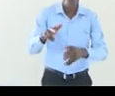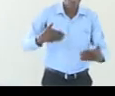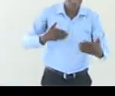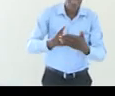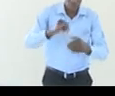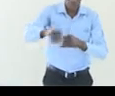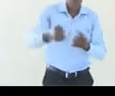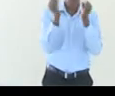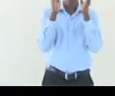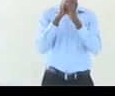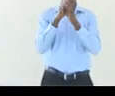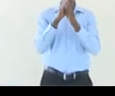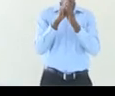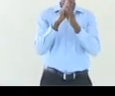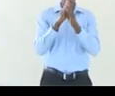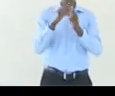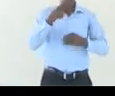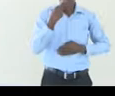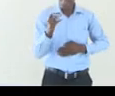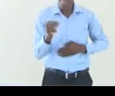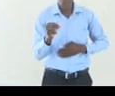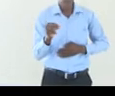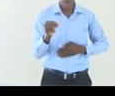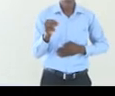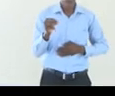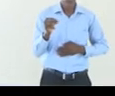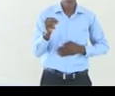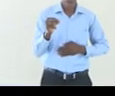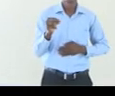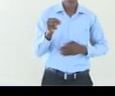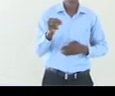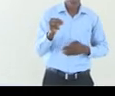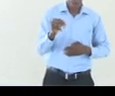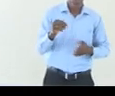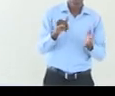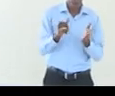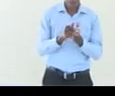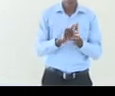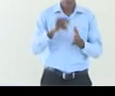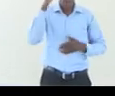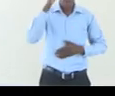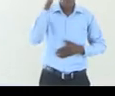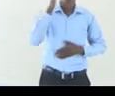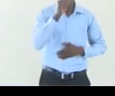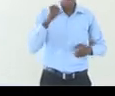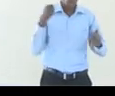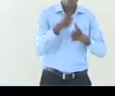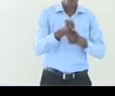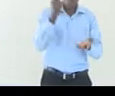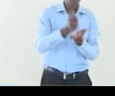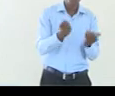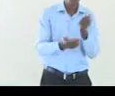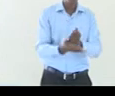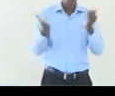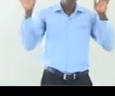Jerusalem and he called them, and he told them, after leaving Caesarea Philippi, when Peter had said, you are the Christ, Son of the living God, Jesus began